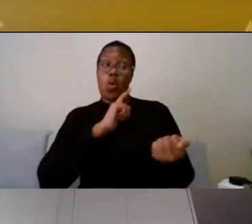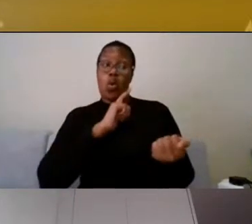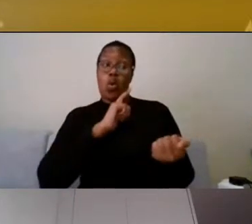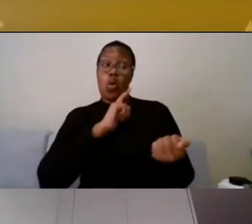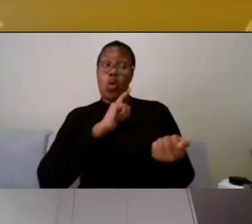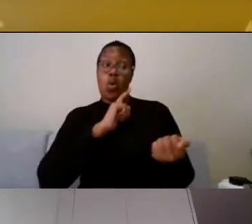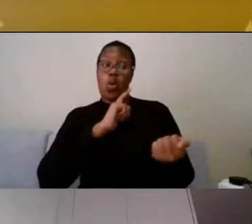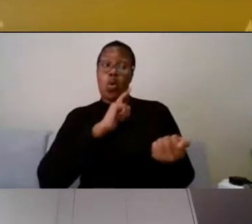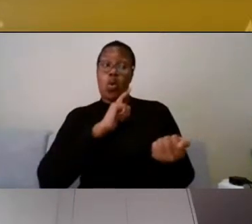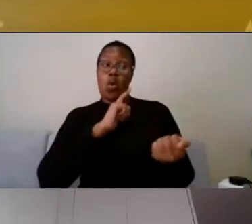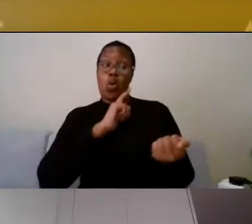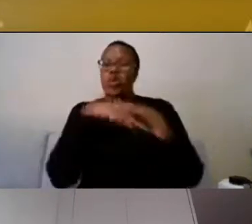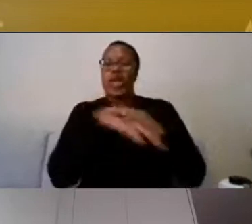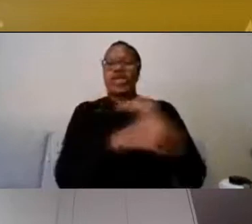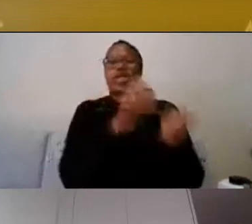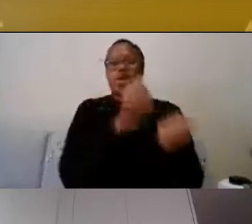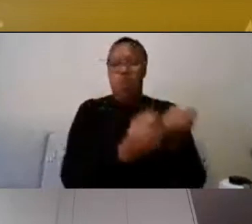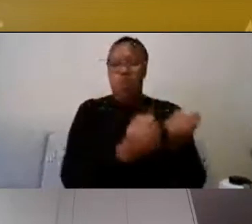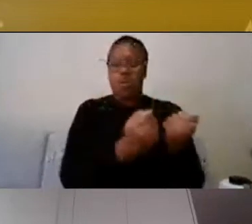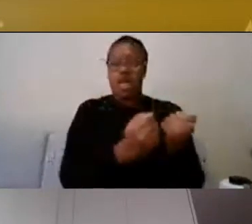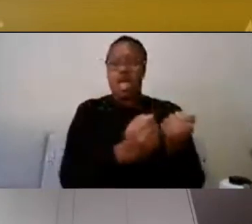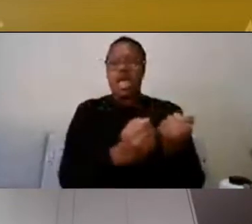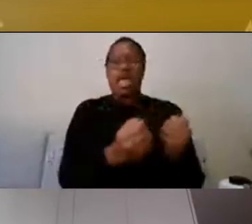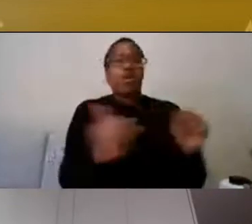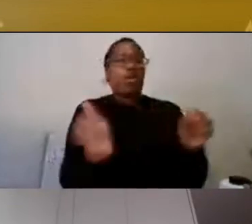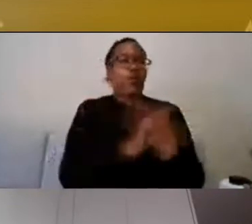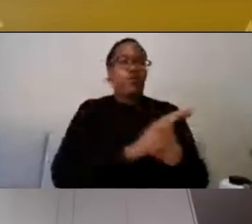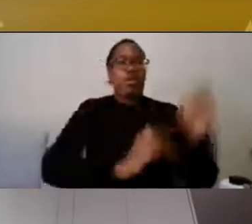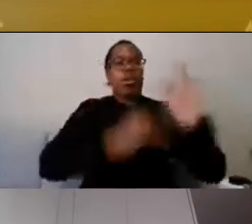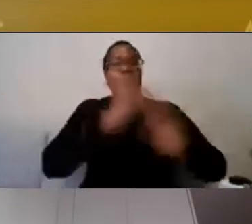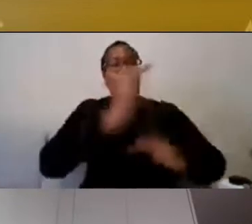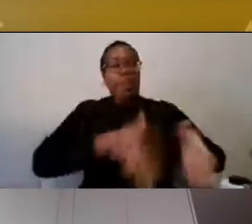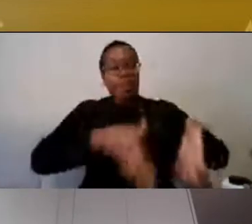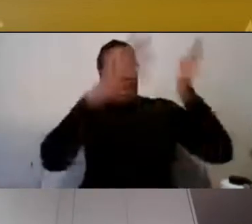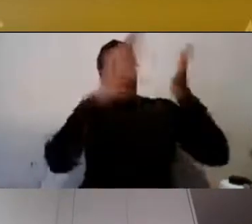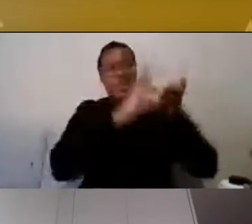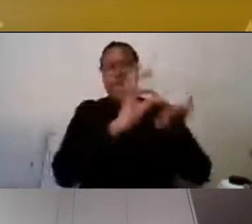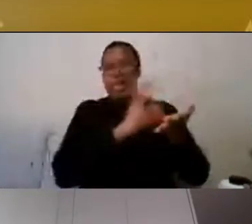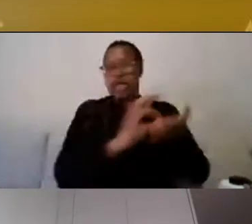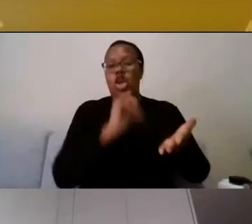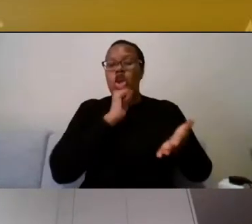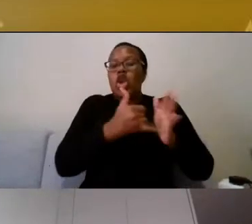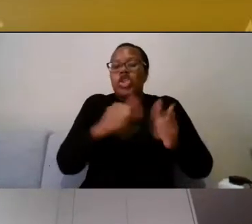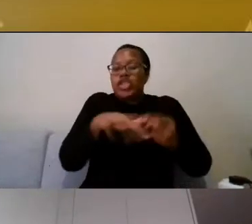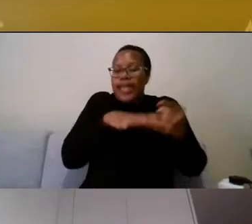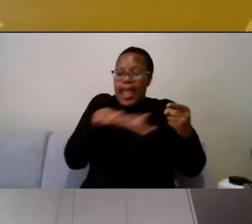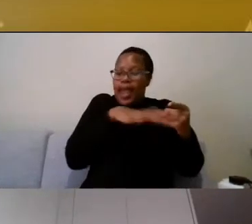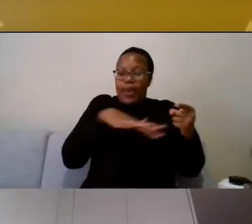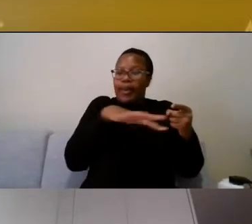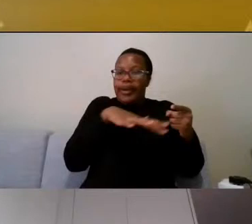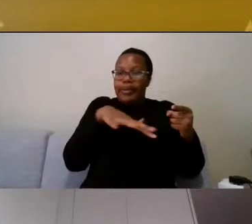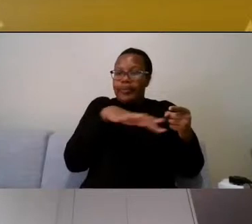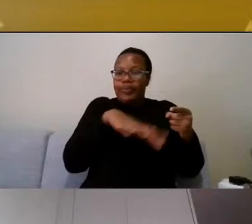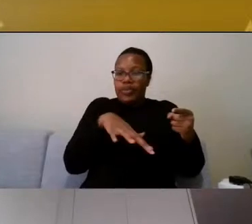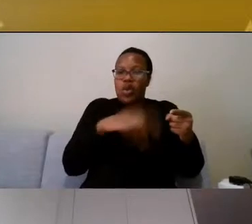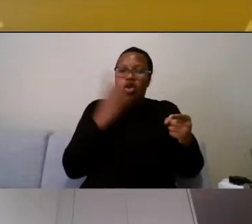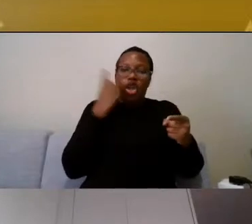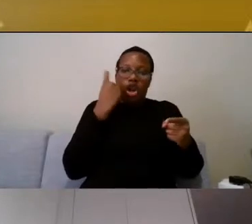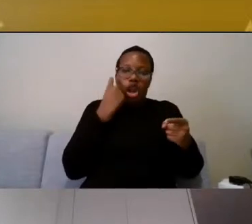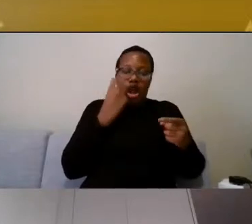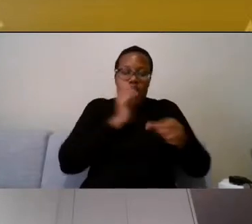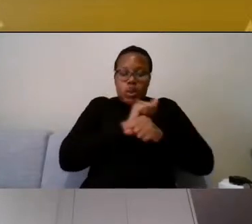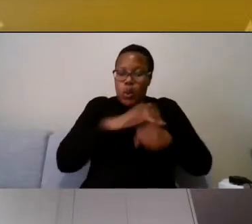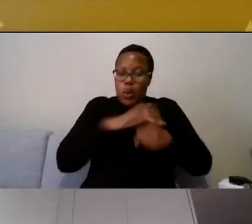the court unless the whole court is sanitized, not just the area that the clerk was